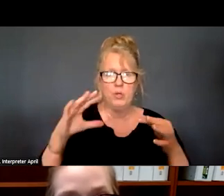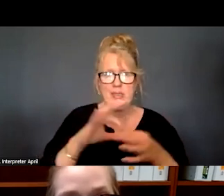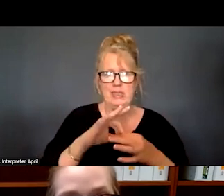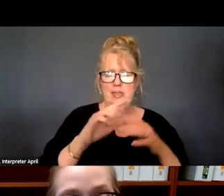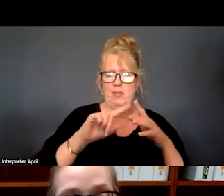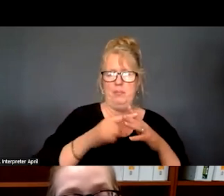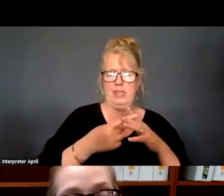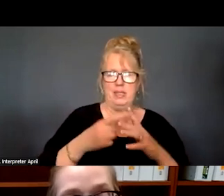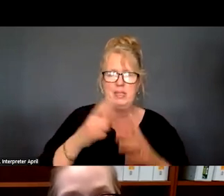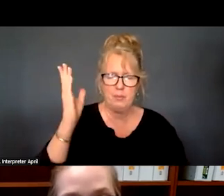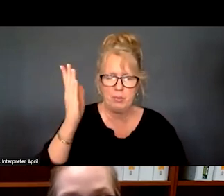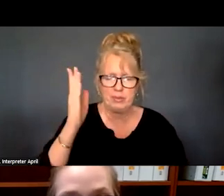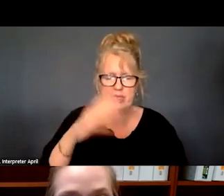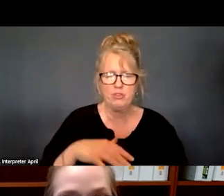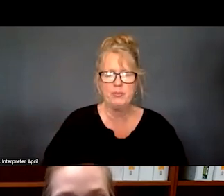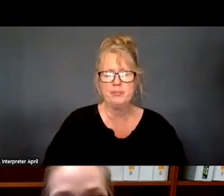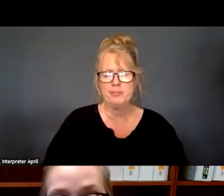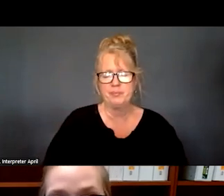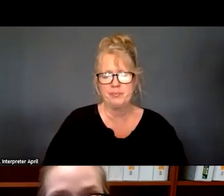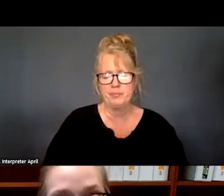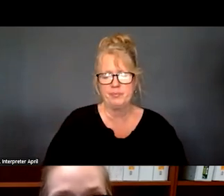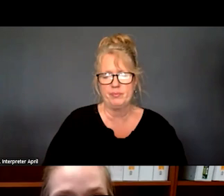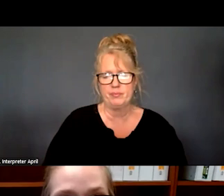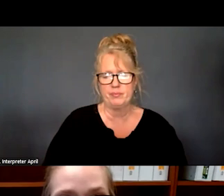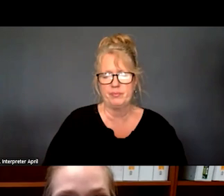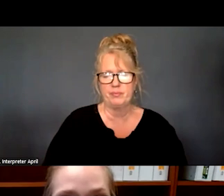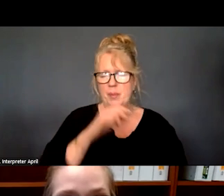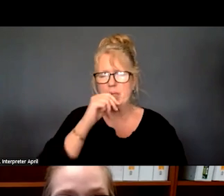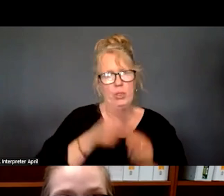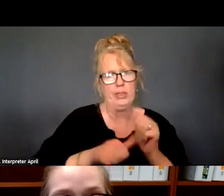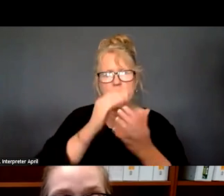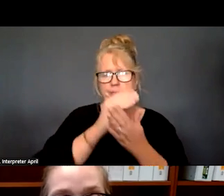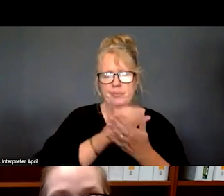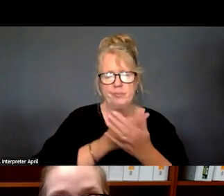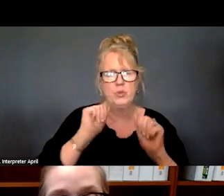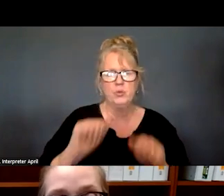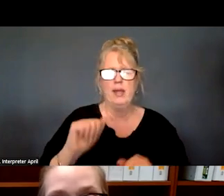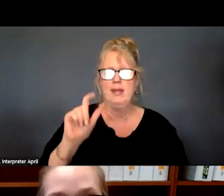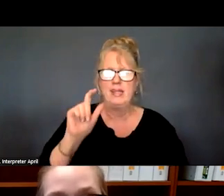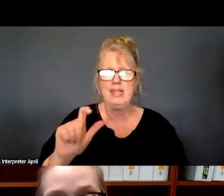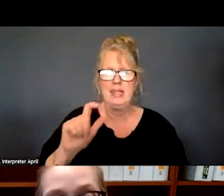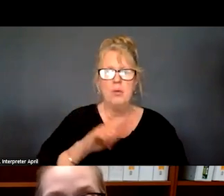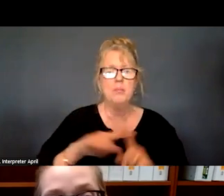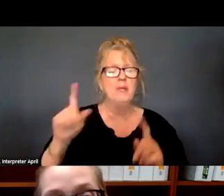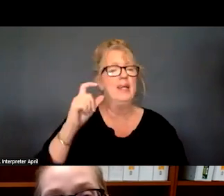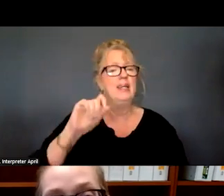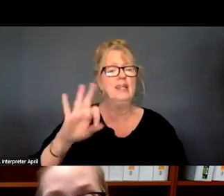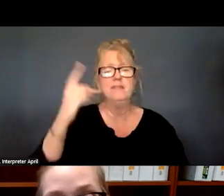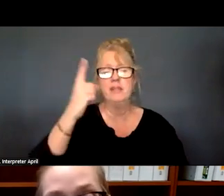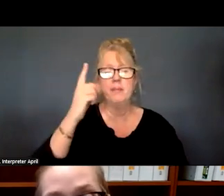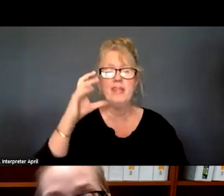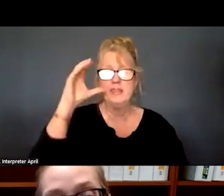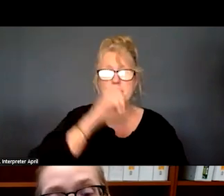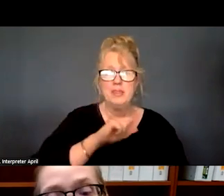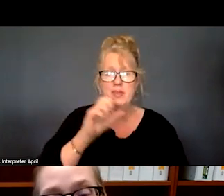of the presentation. And I'm not going to go list by list because you guys can click on those. But if there's something that is missing that you think would really help